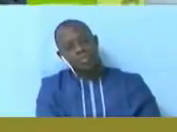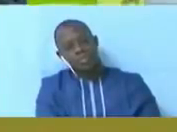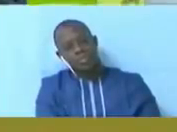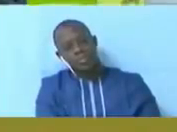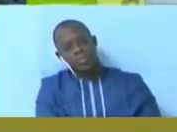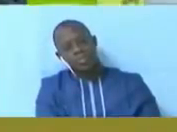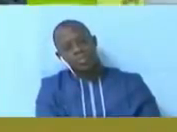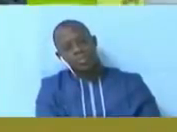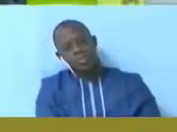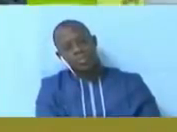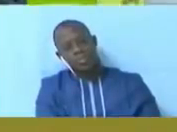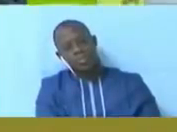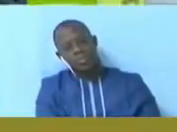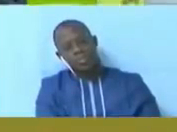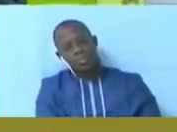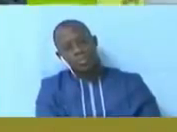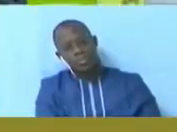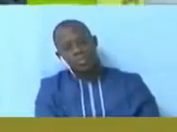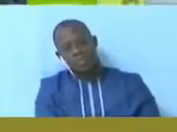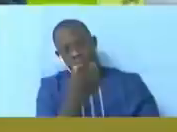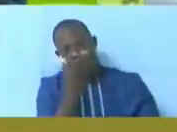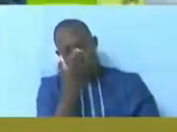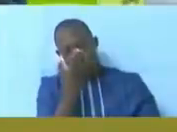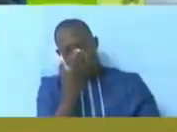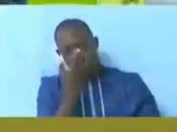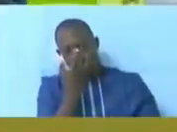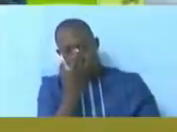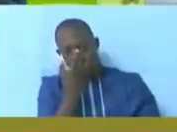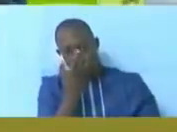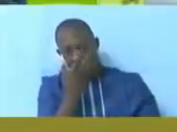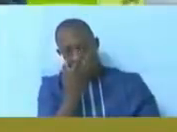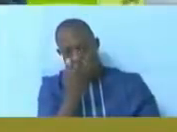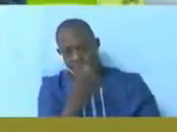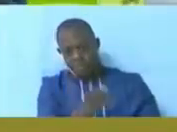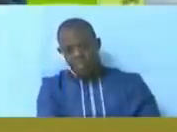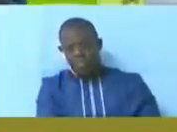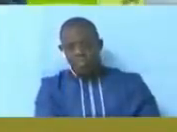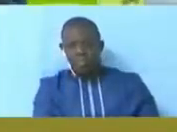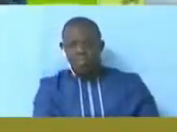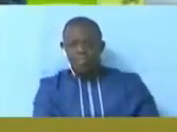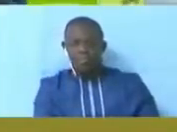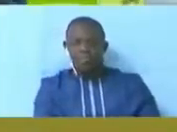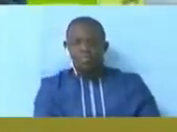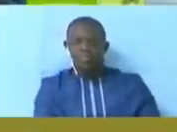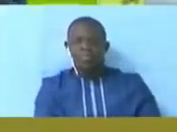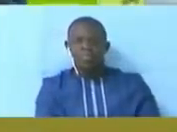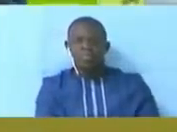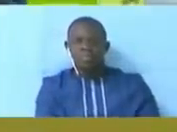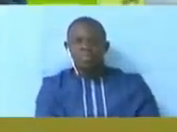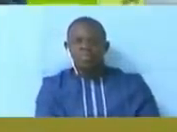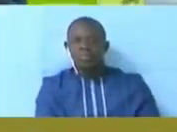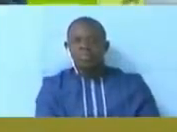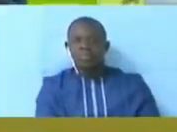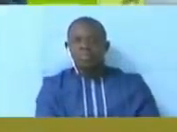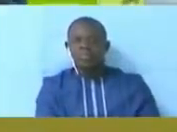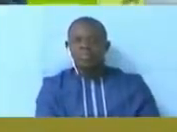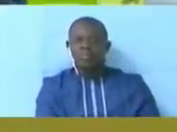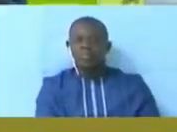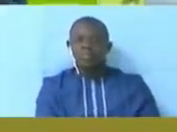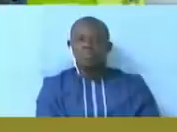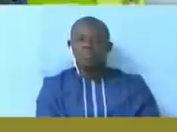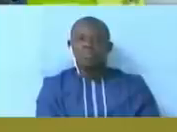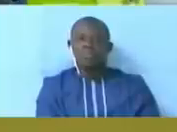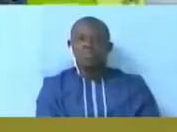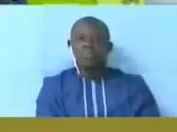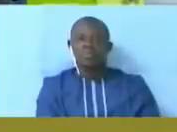lala mokang. But coming near GB, Alatari Koto, Cabri Wato me along, I get a DPP tag, I be mol kit in the camp. Near